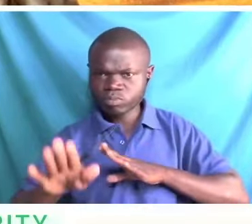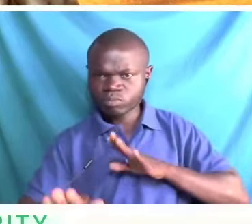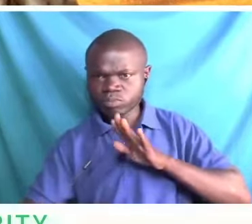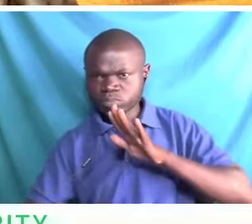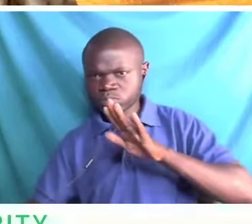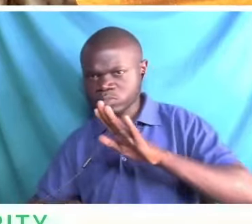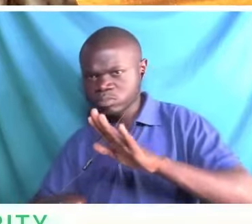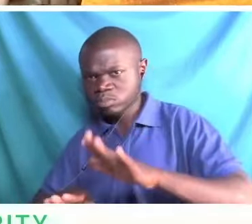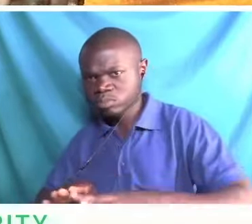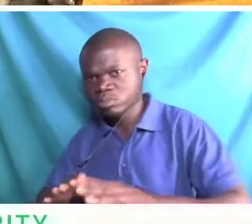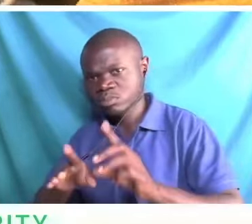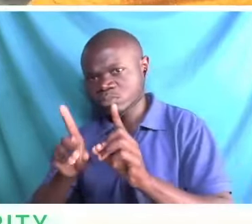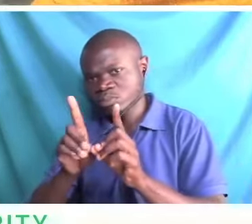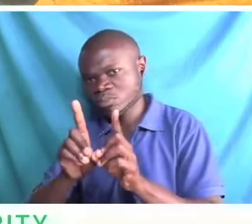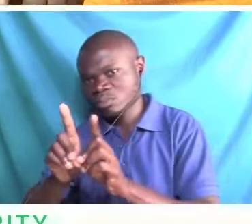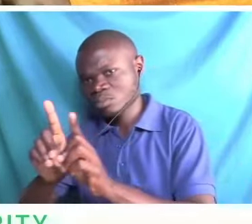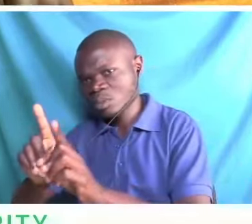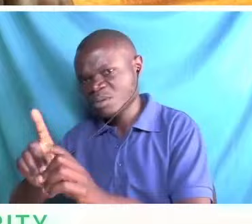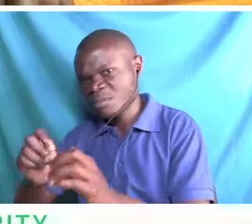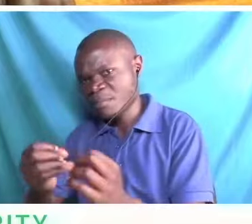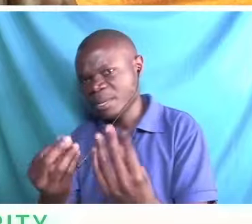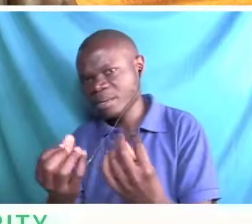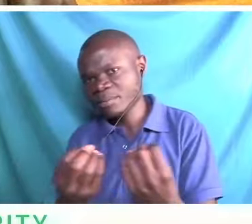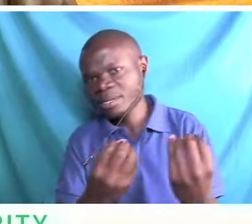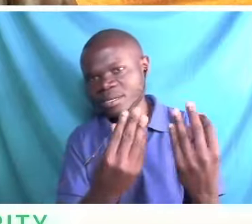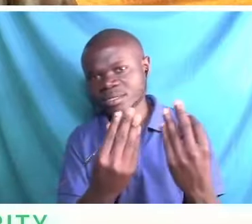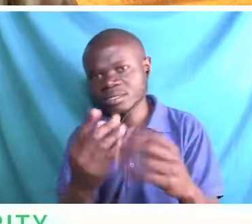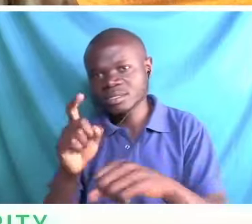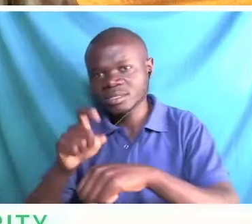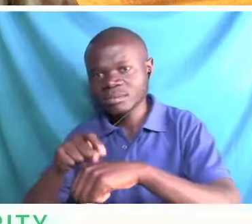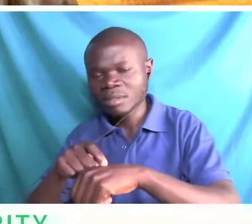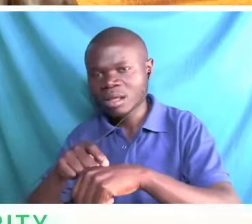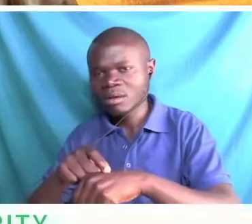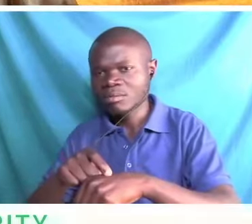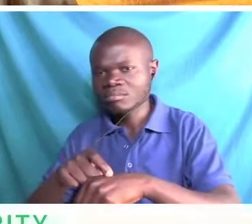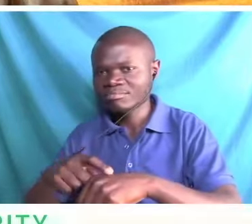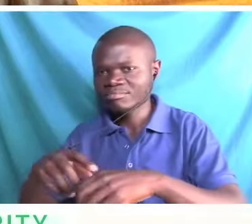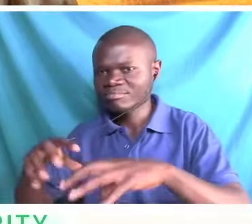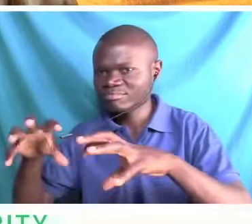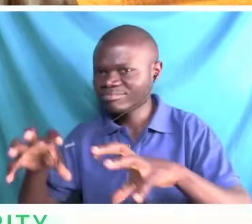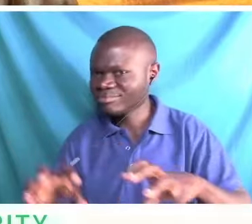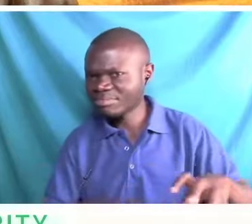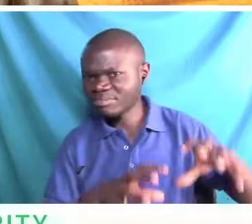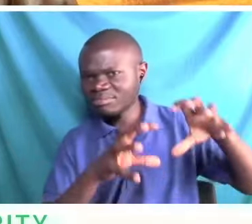you. But many times, I stumble and fall.